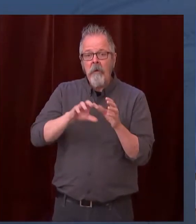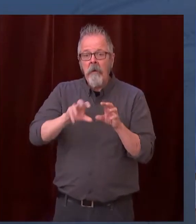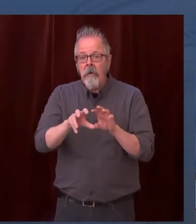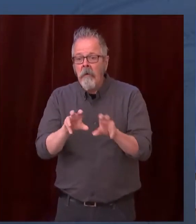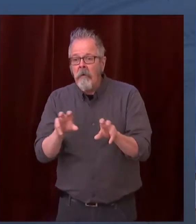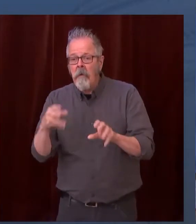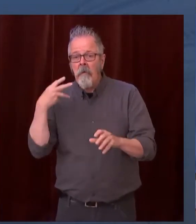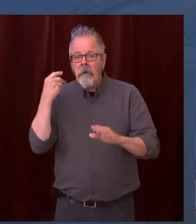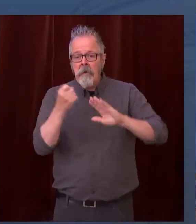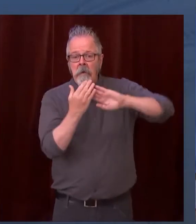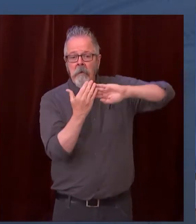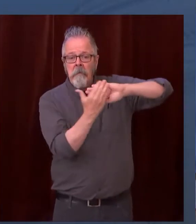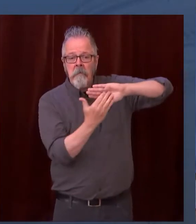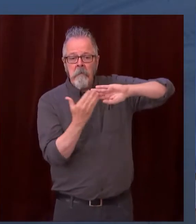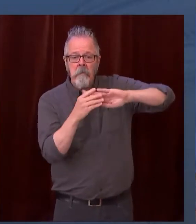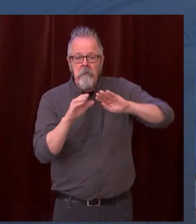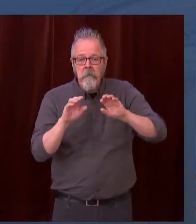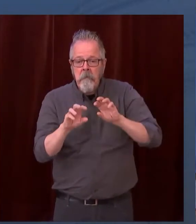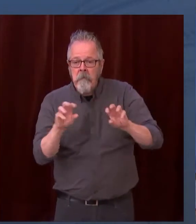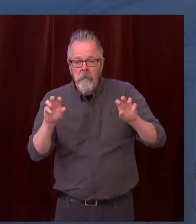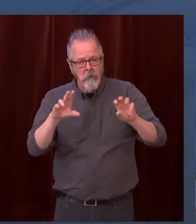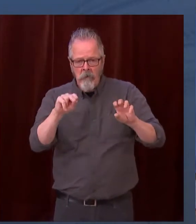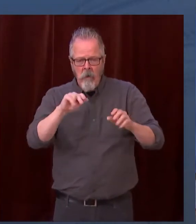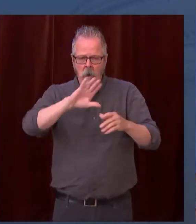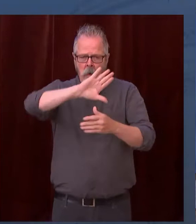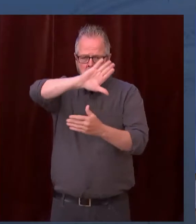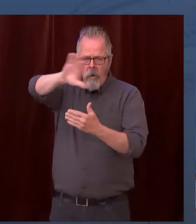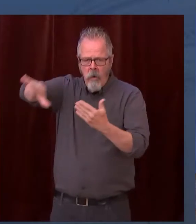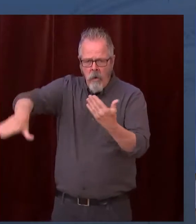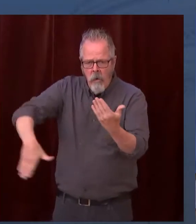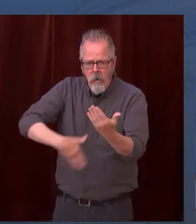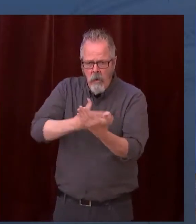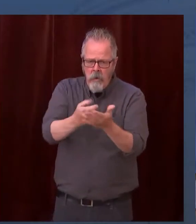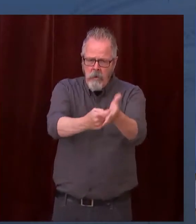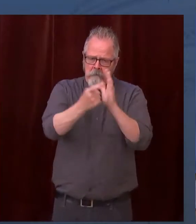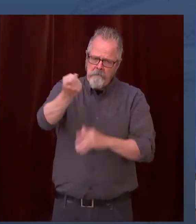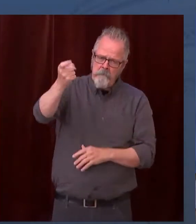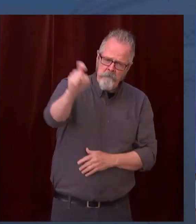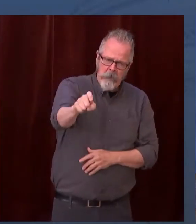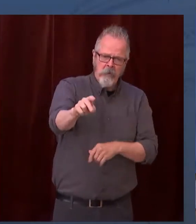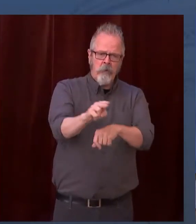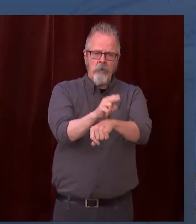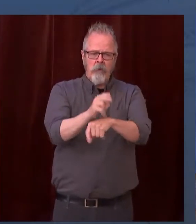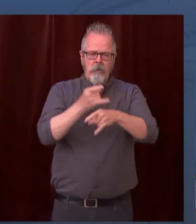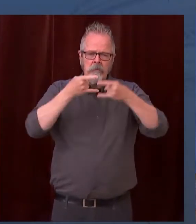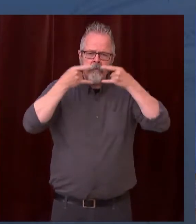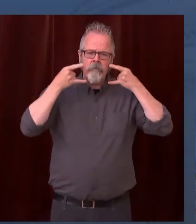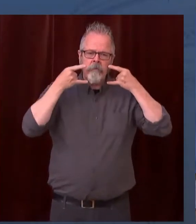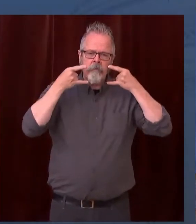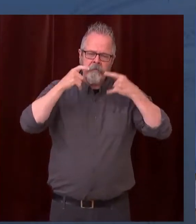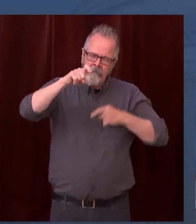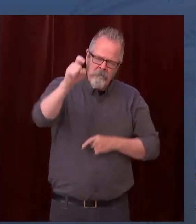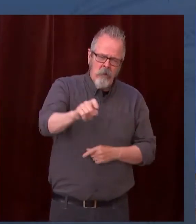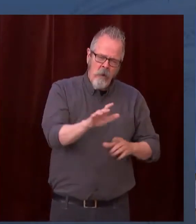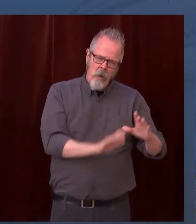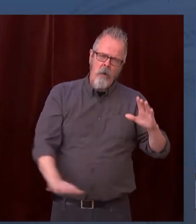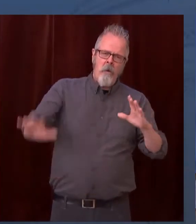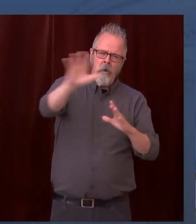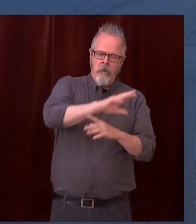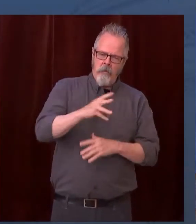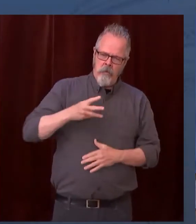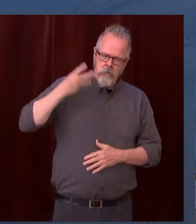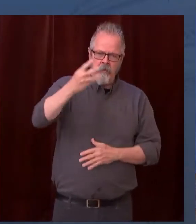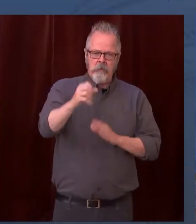legally serve customers goods or services unless their patrons are adhering to this